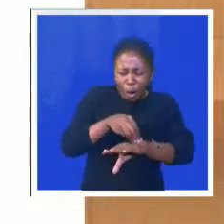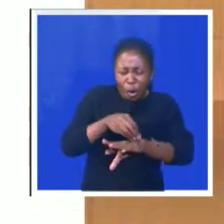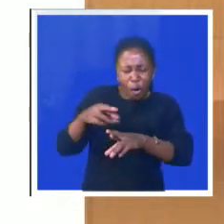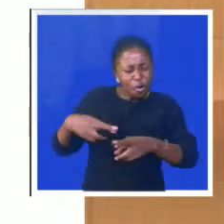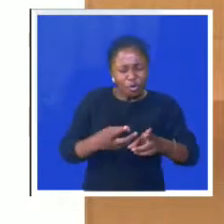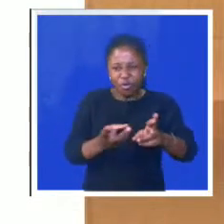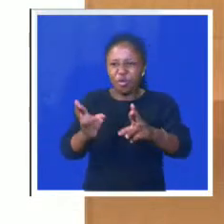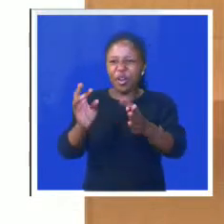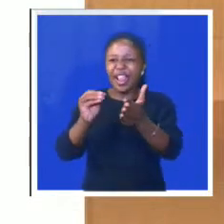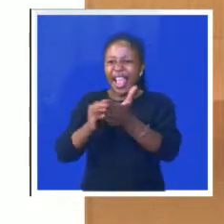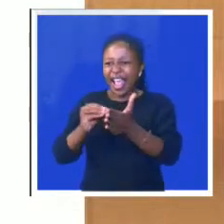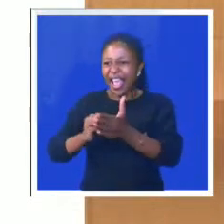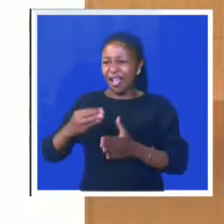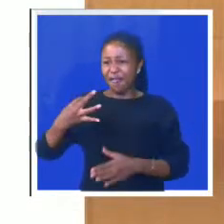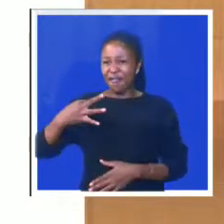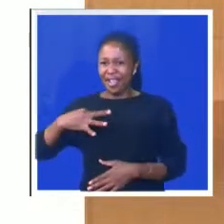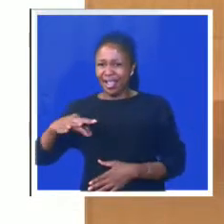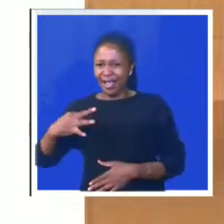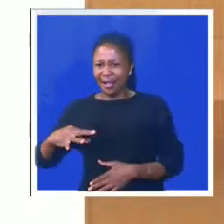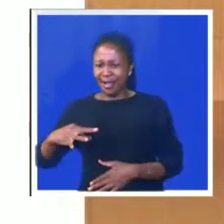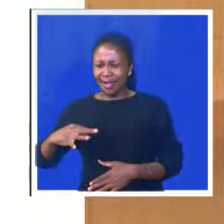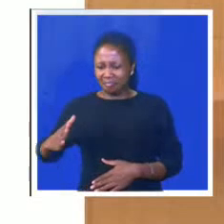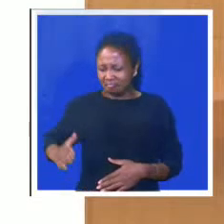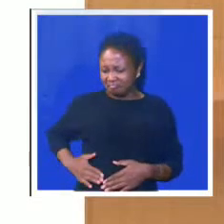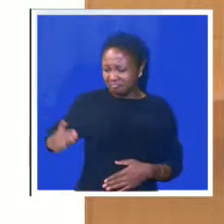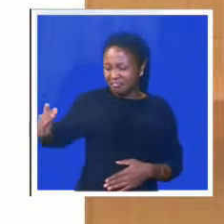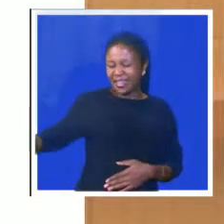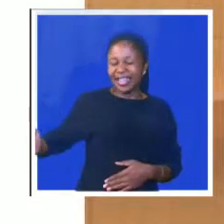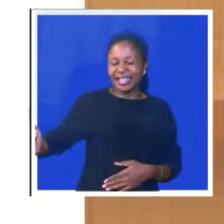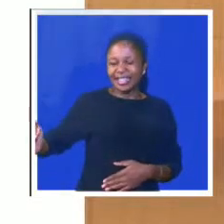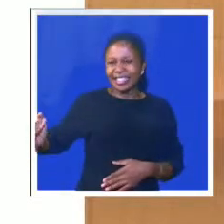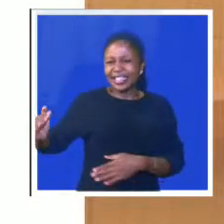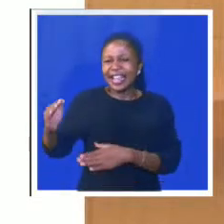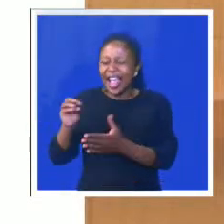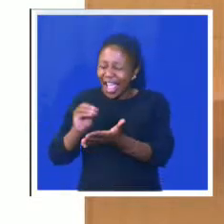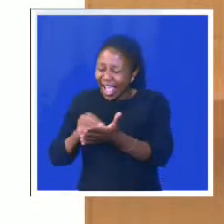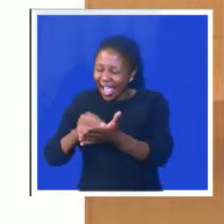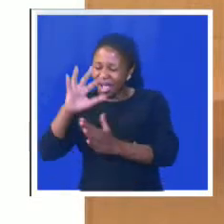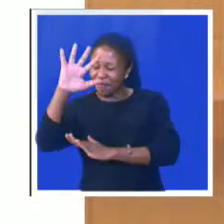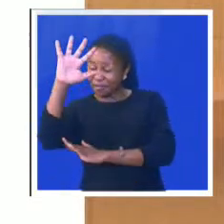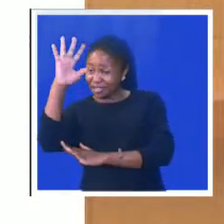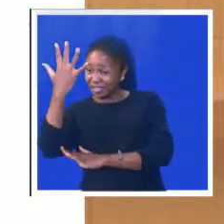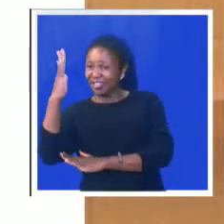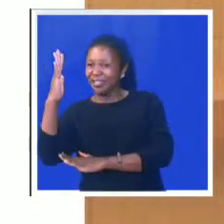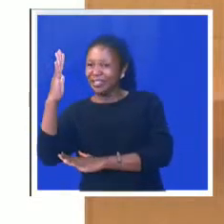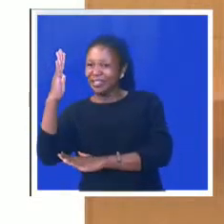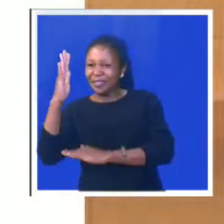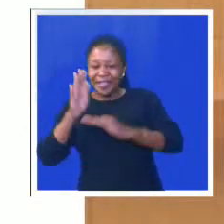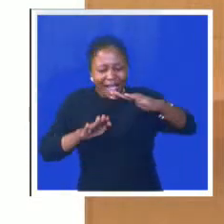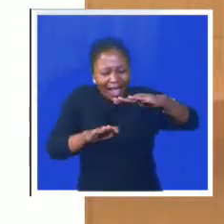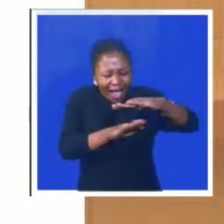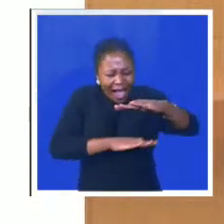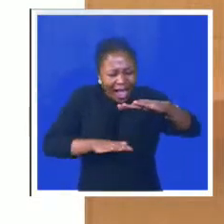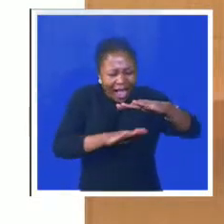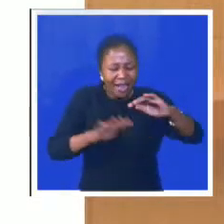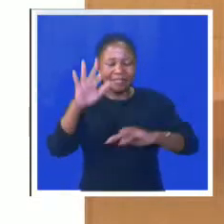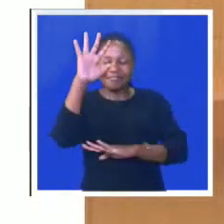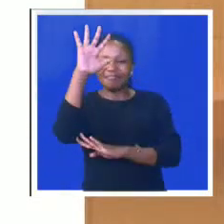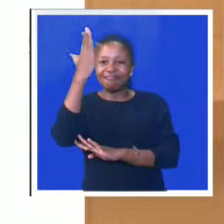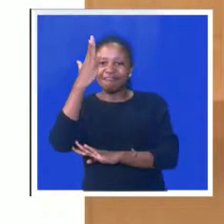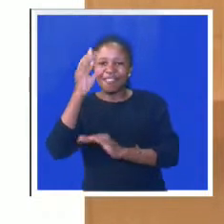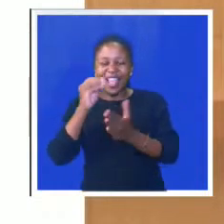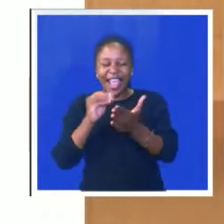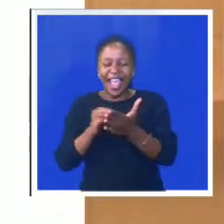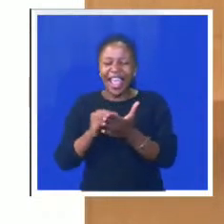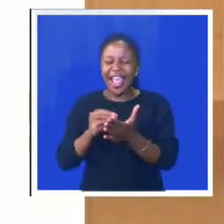Next to the road, there is a tree. Under that tree, there is a man. And the man is